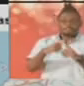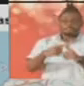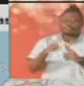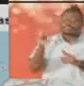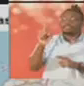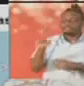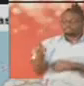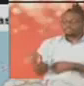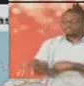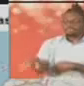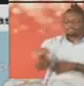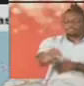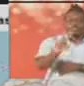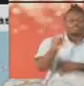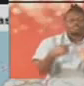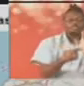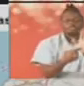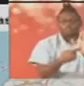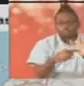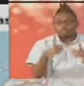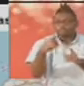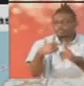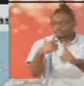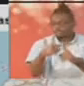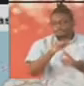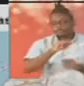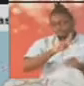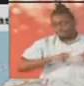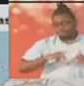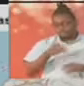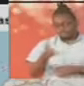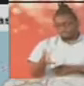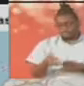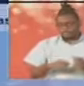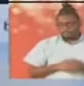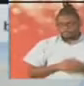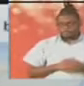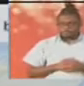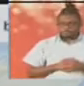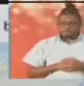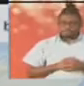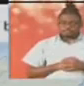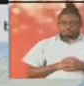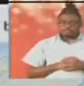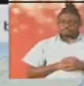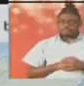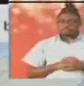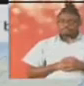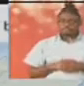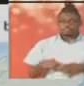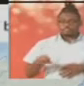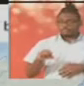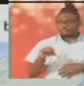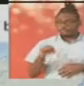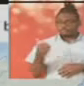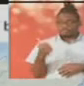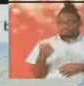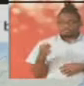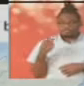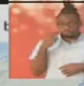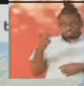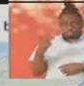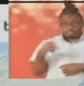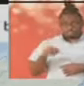course, using it to make decisions in different ways. As we move across to the other map now, we'll see a heat map, which actually shows us the spread